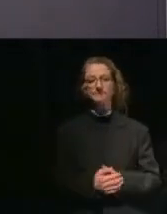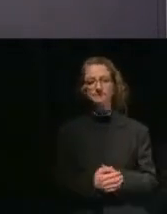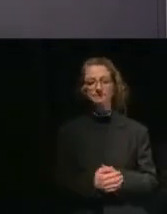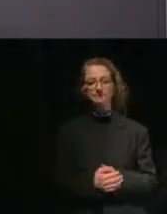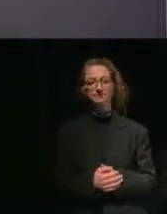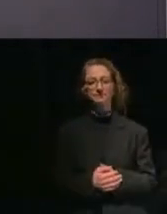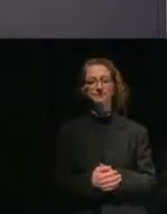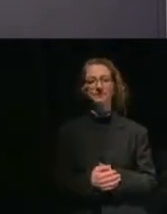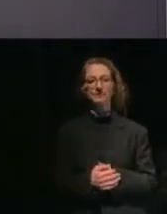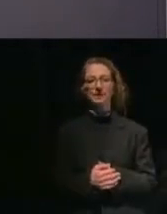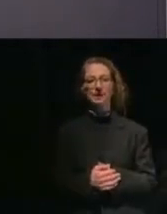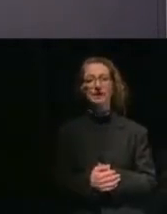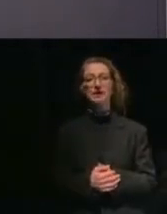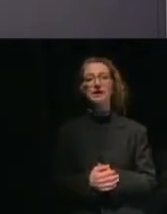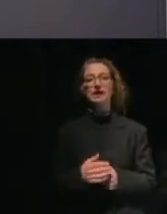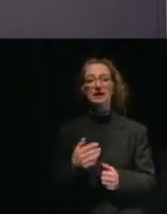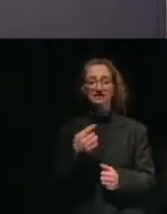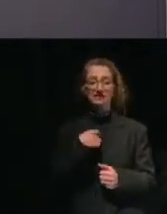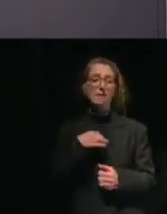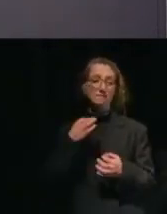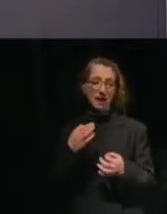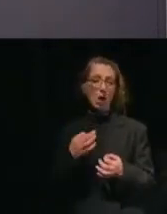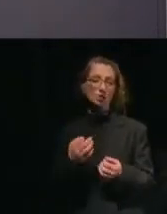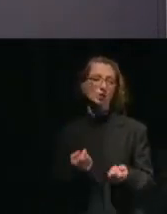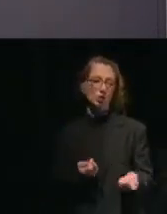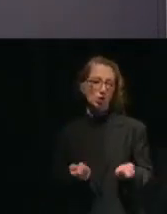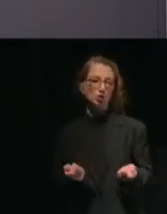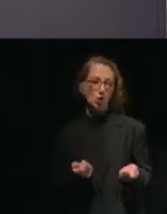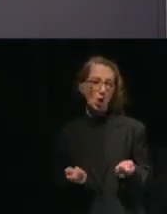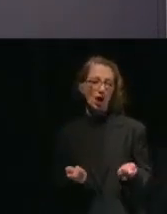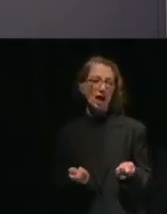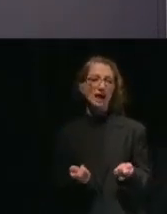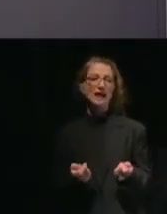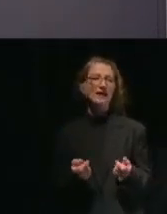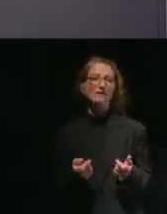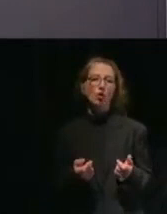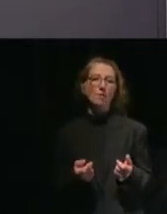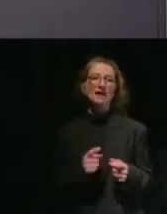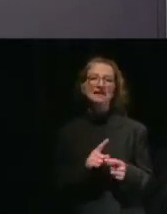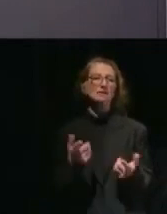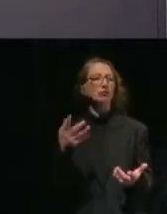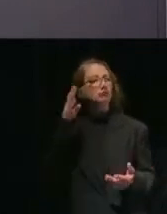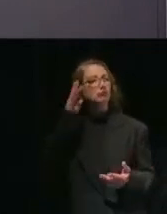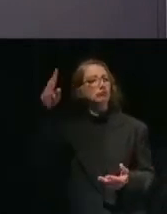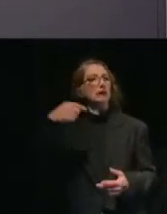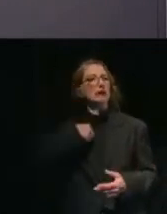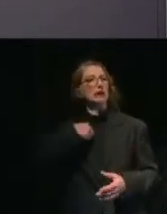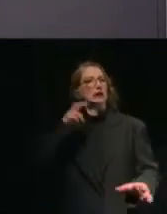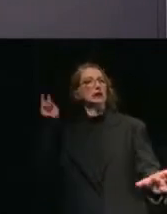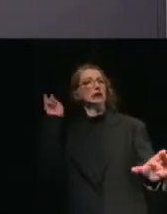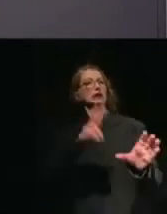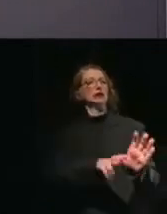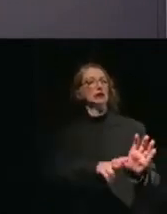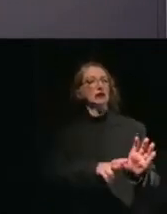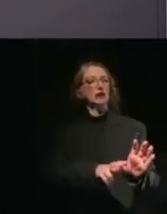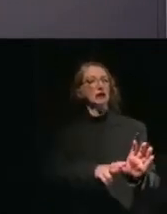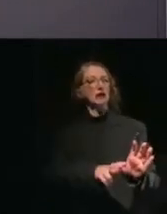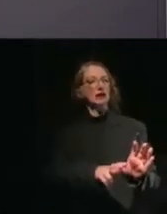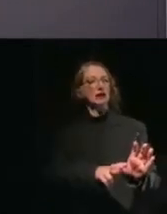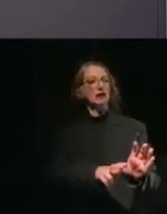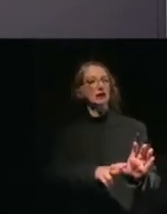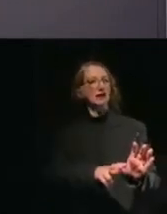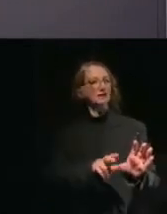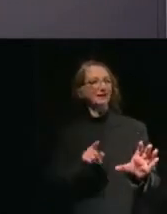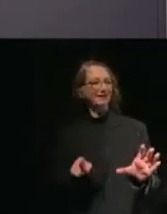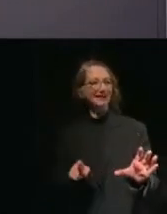And we also needed a control, a way to make sure that people didn't simply take part in the survey even though